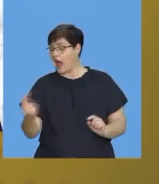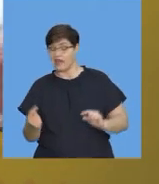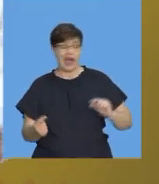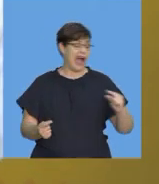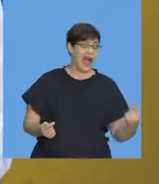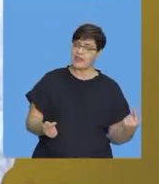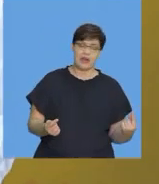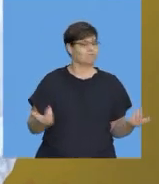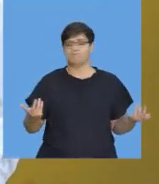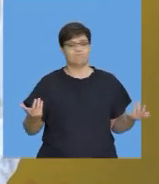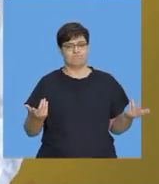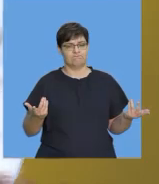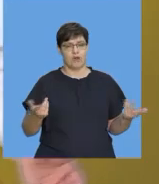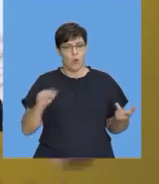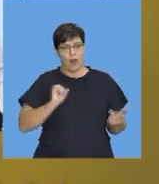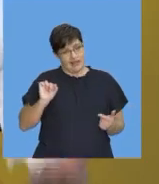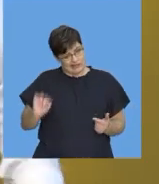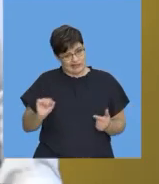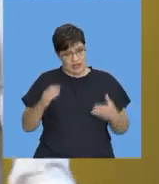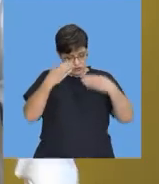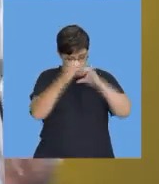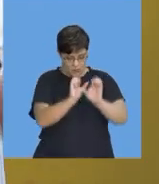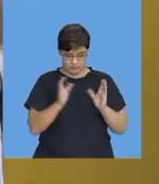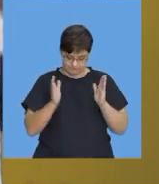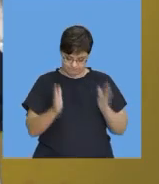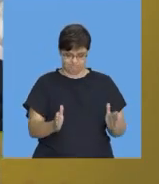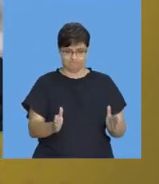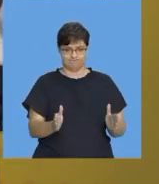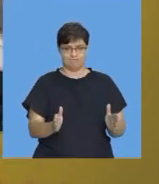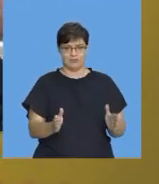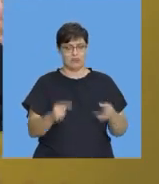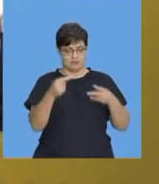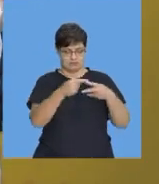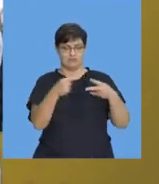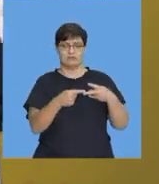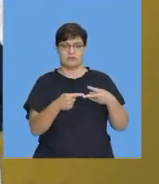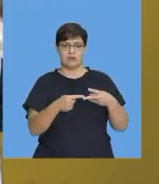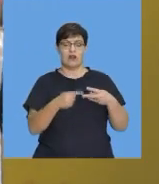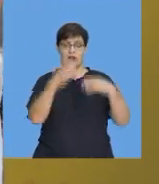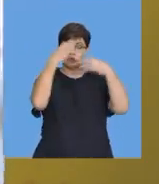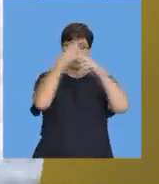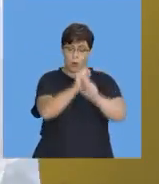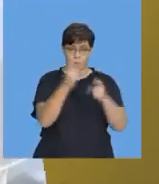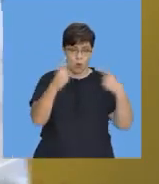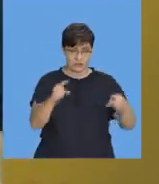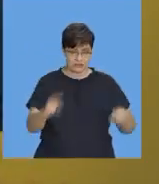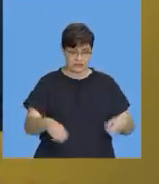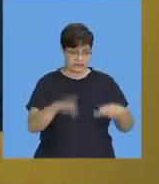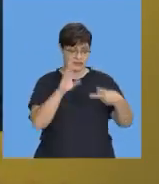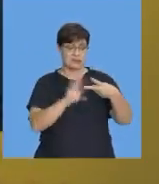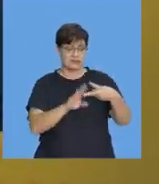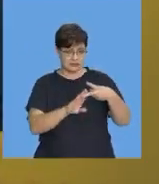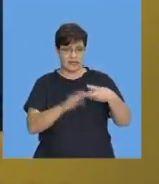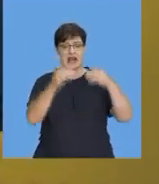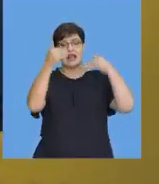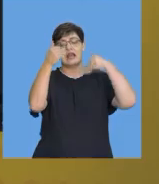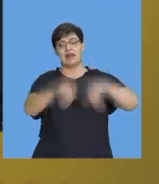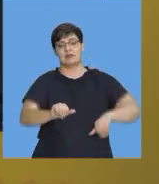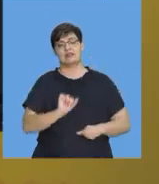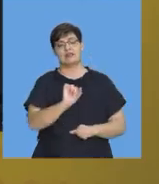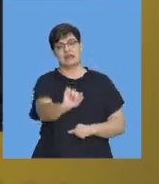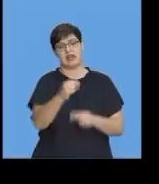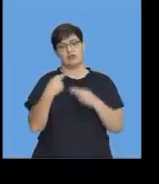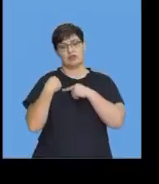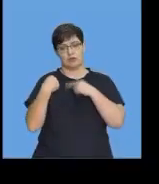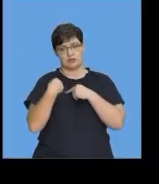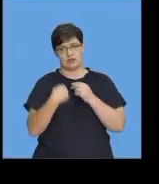the scope of that audit. So obviously those are your two reasons. It talks about the scope of the audit and limitation of their responsibilities.